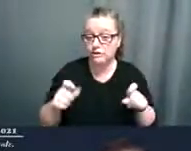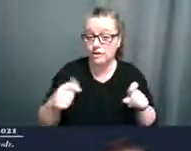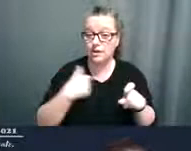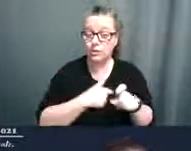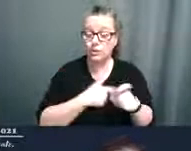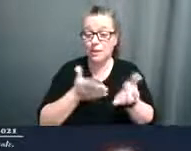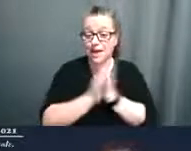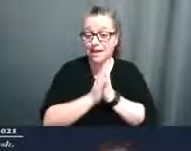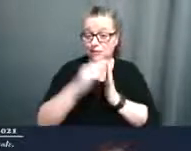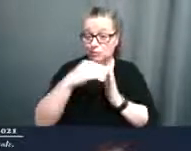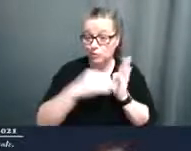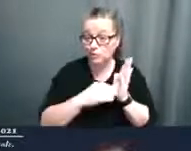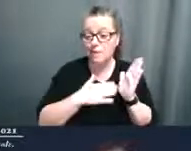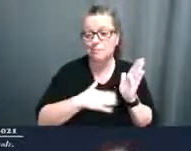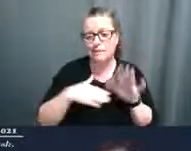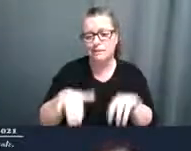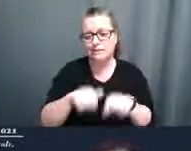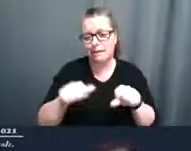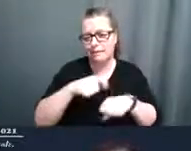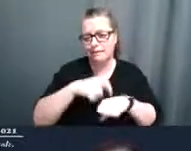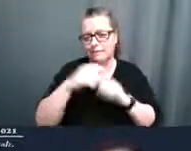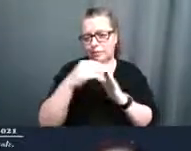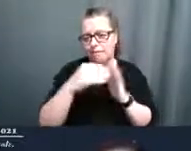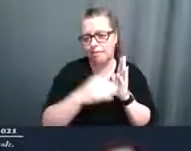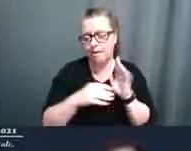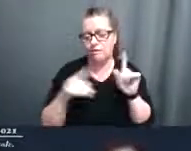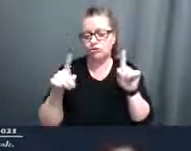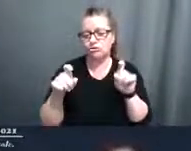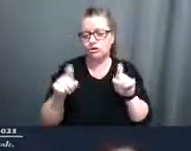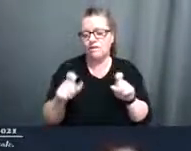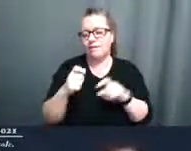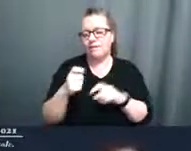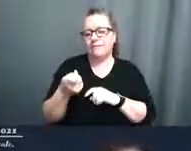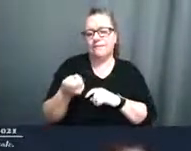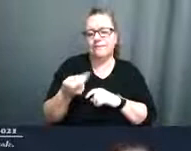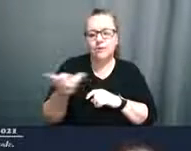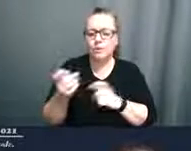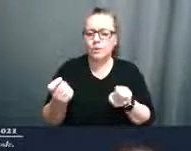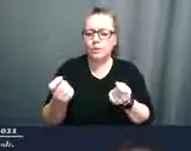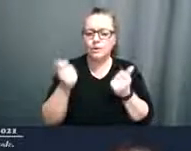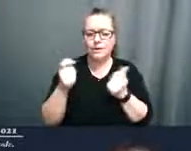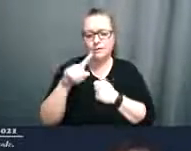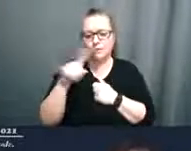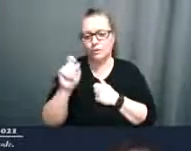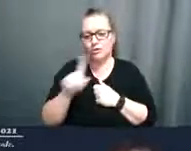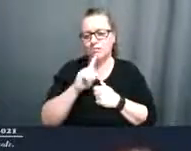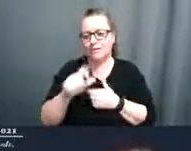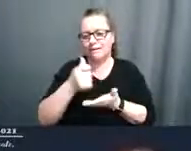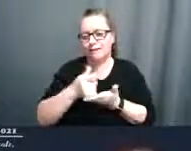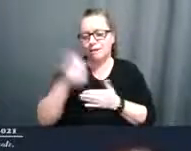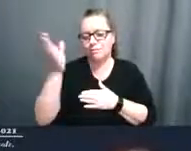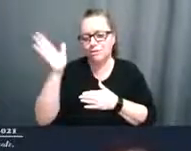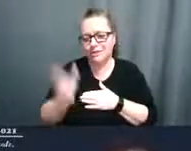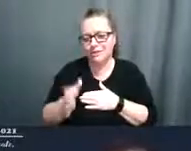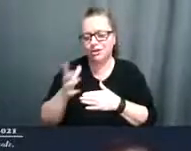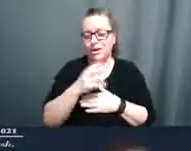complete. Please take the time to complete this survey. It's just a few quick questions, and it will really help the presenter and